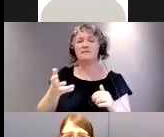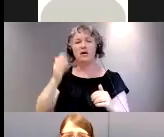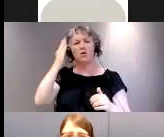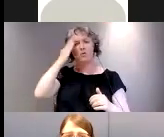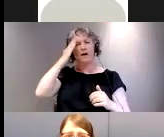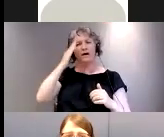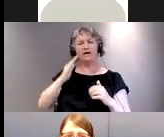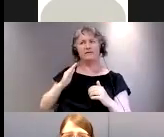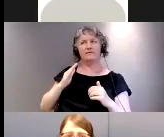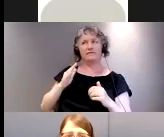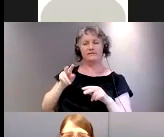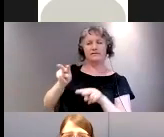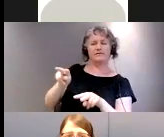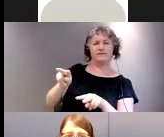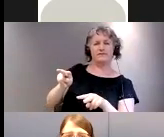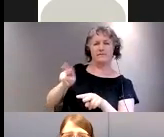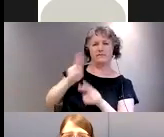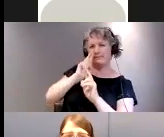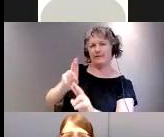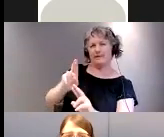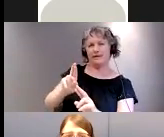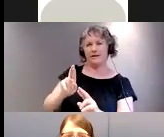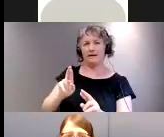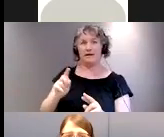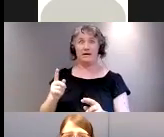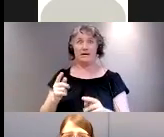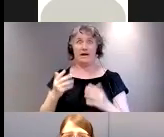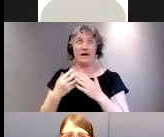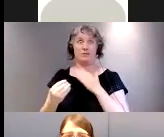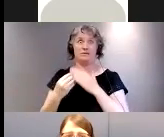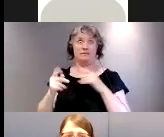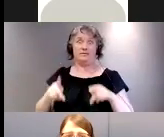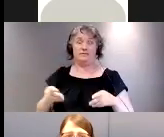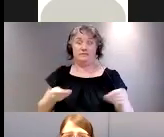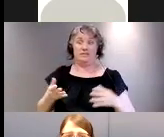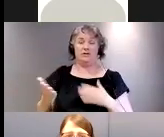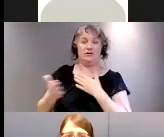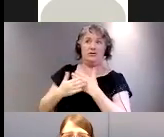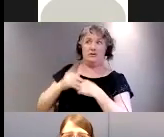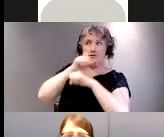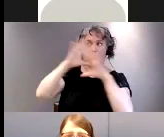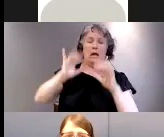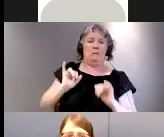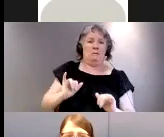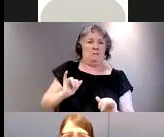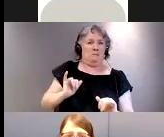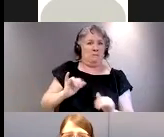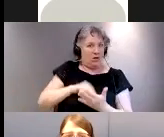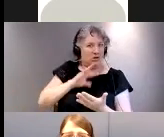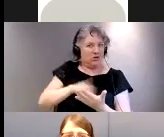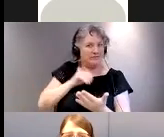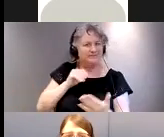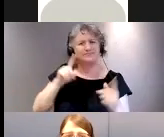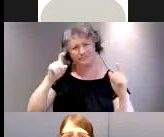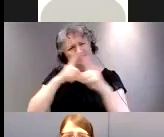things, right? And having somebody else maybe raise awareness for you in the meetings. So the complexity, I like the numbers